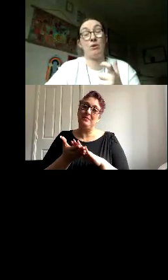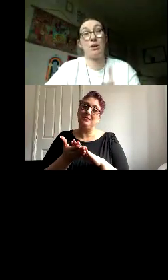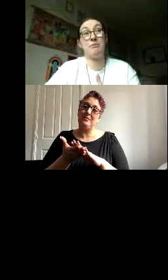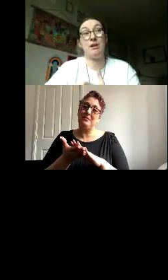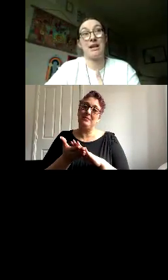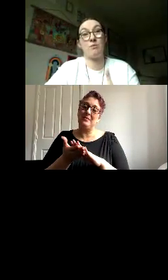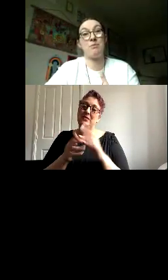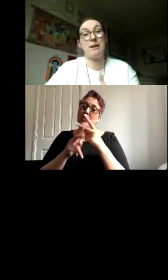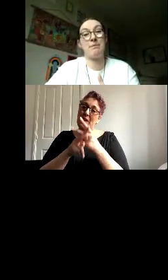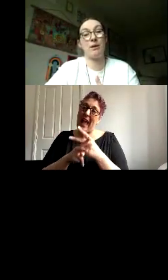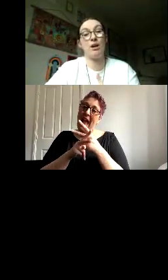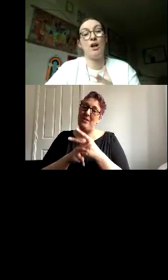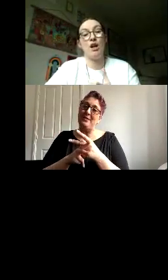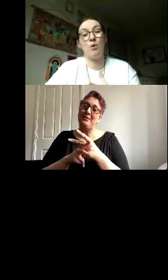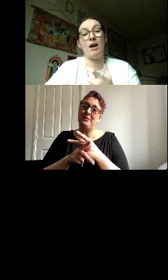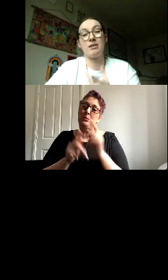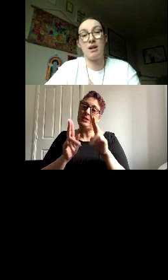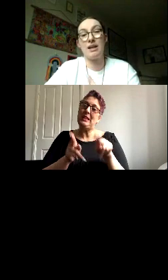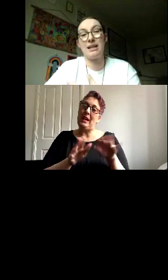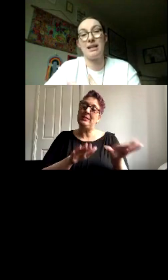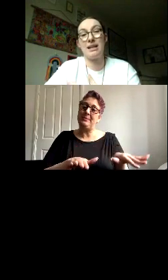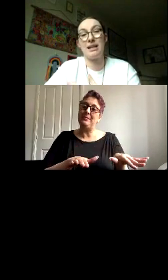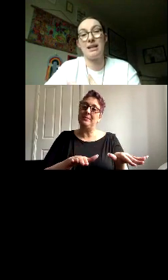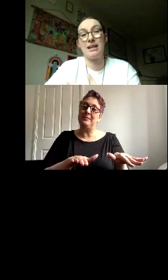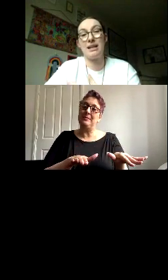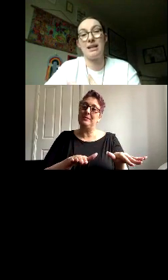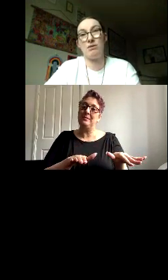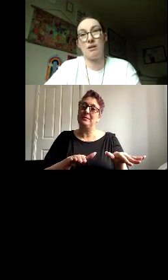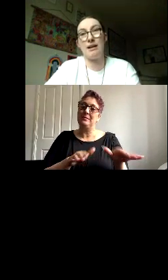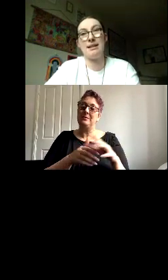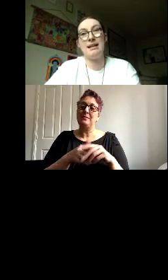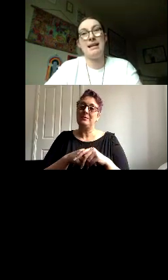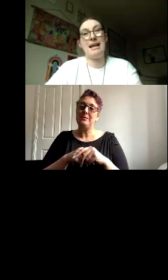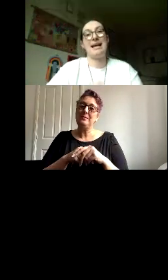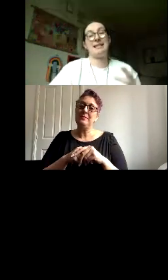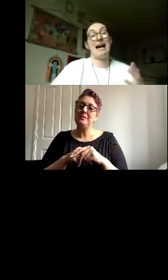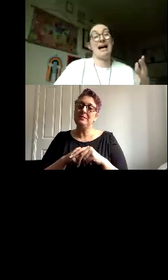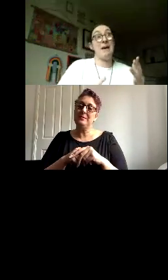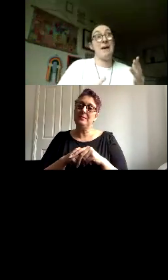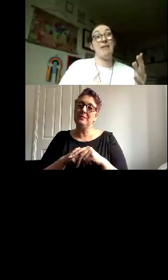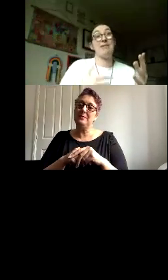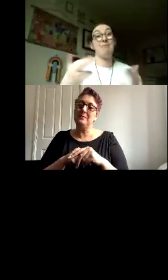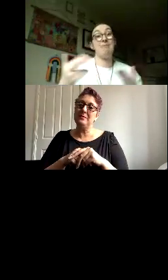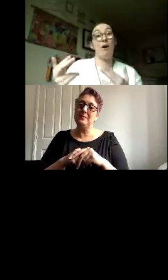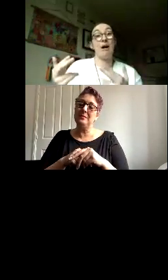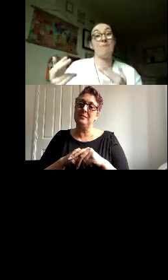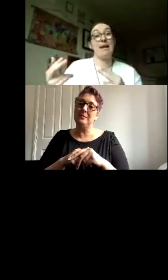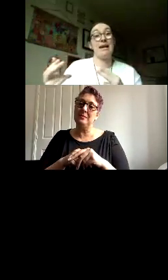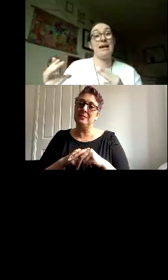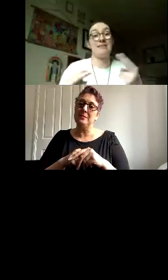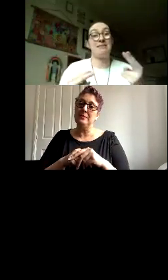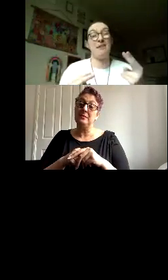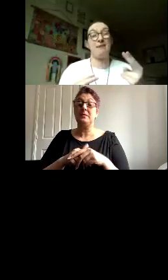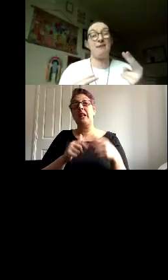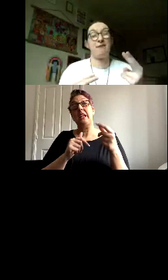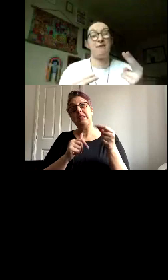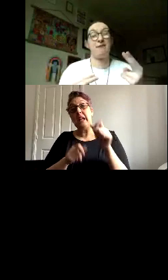particularly when you're communicating with people who are sign language users, is that there might be